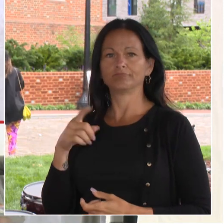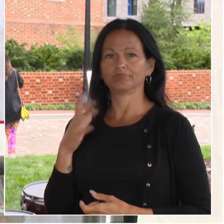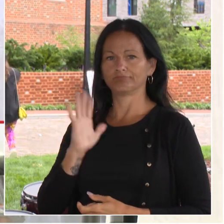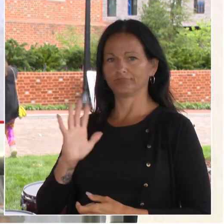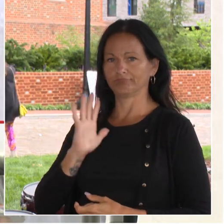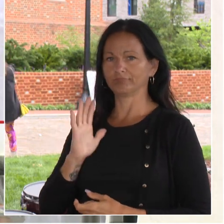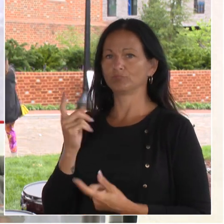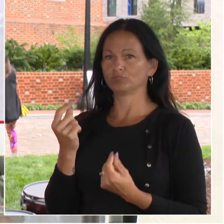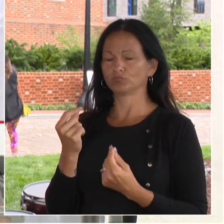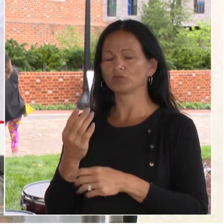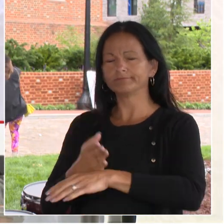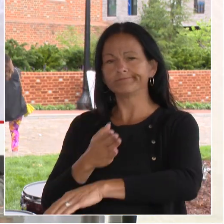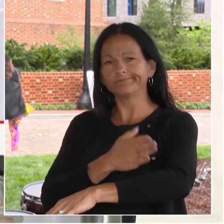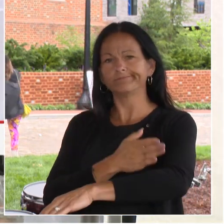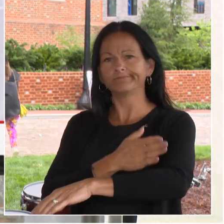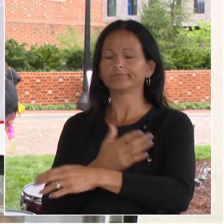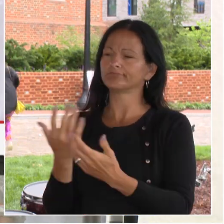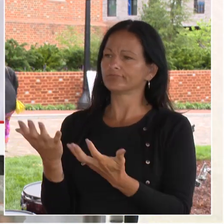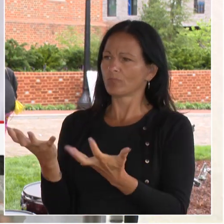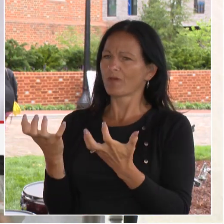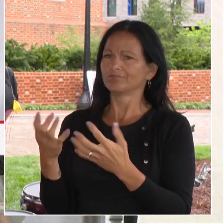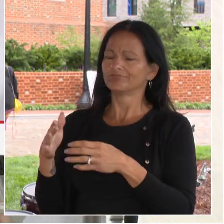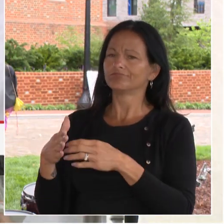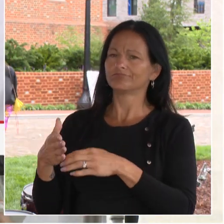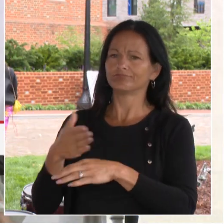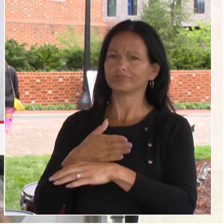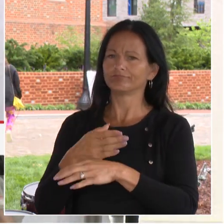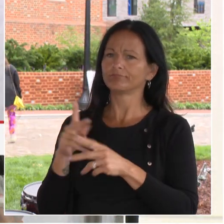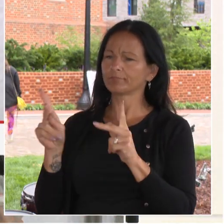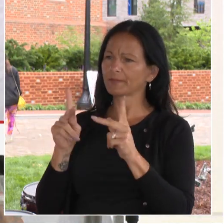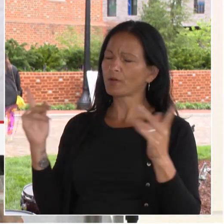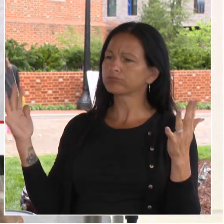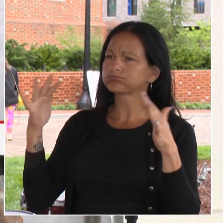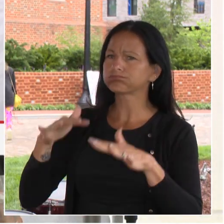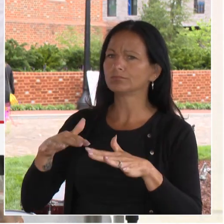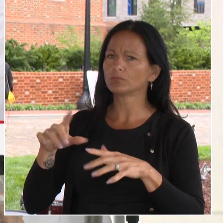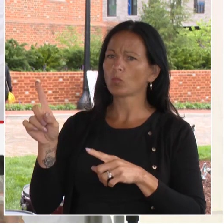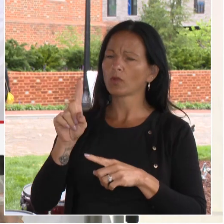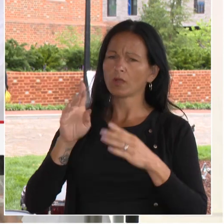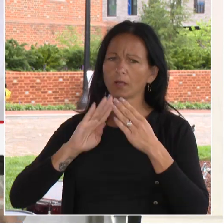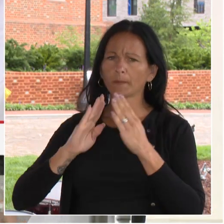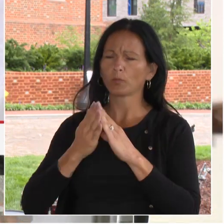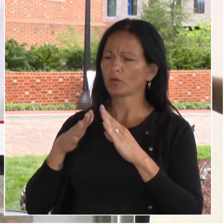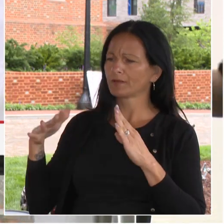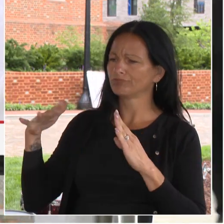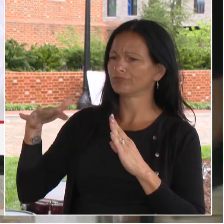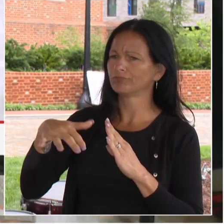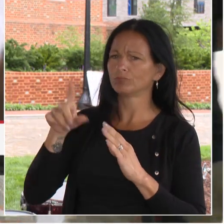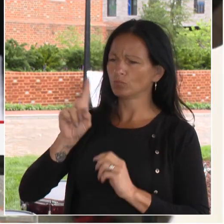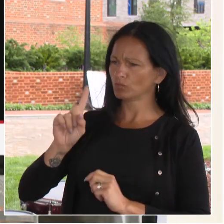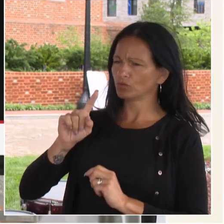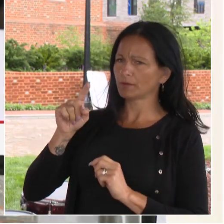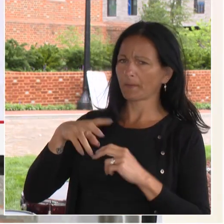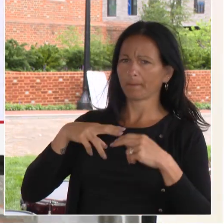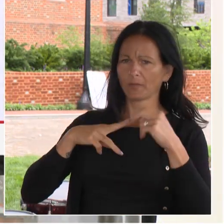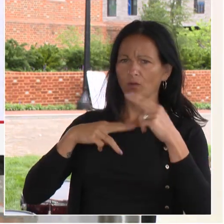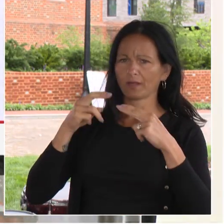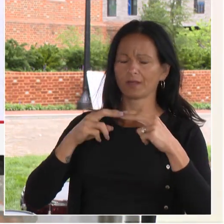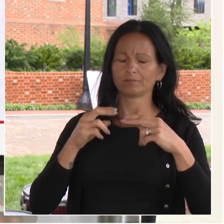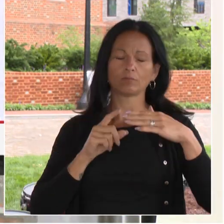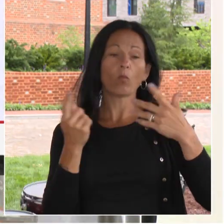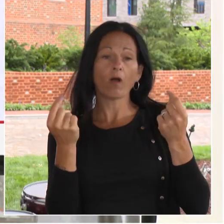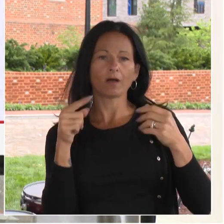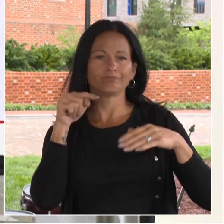city. They've scattered around us, kind of like staking us out. And we've had a number of conversations with Wegmans throughout the